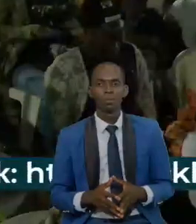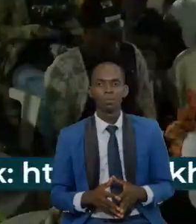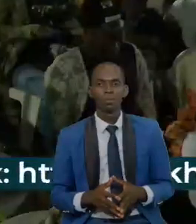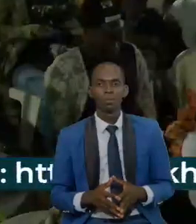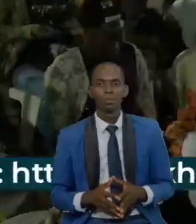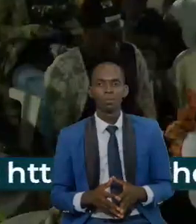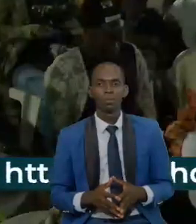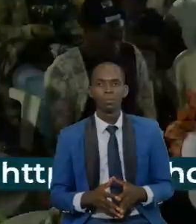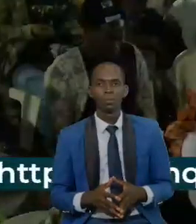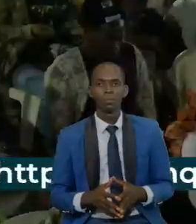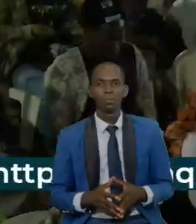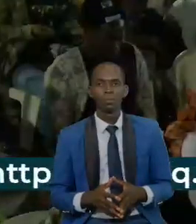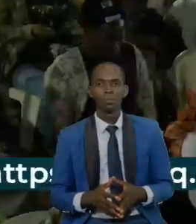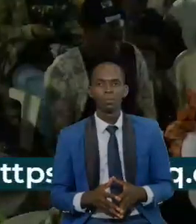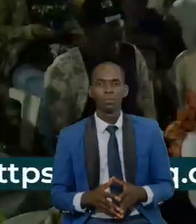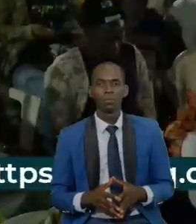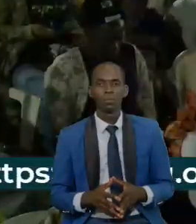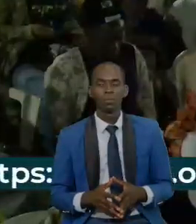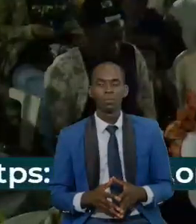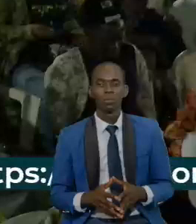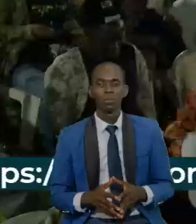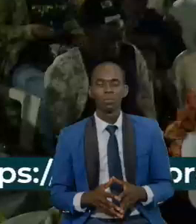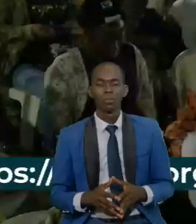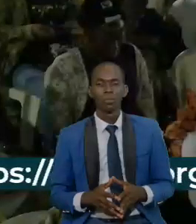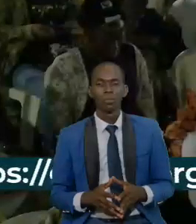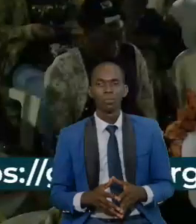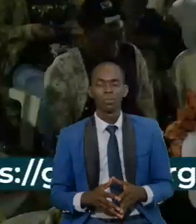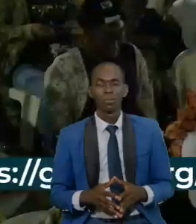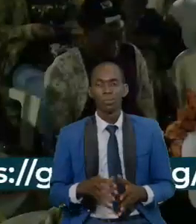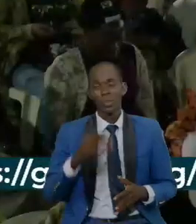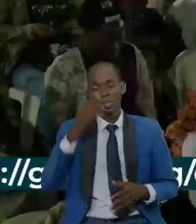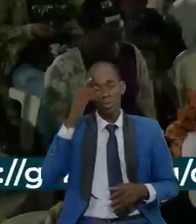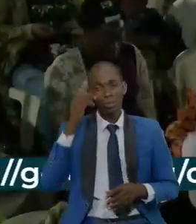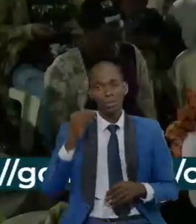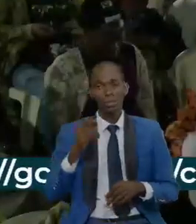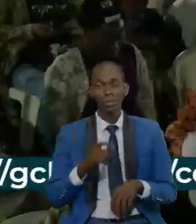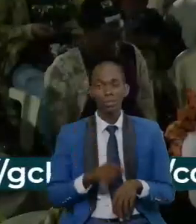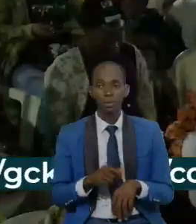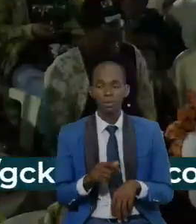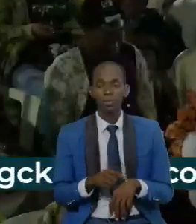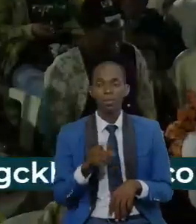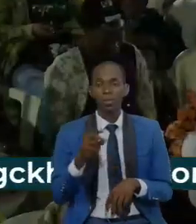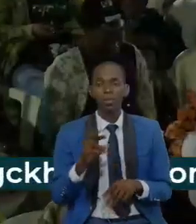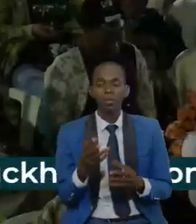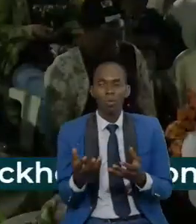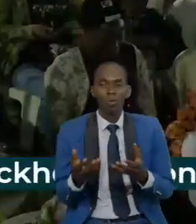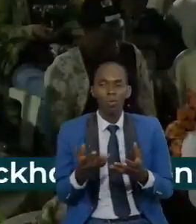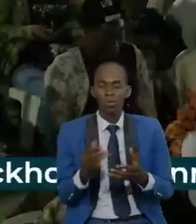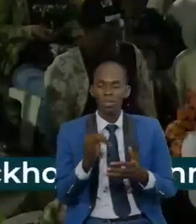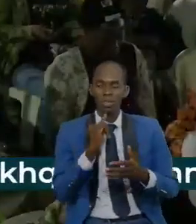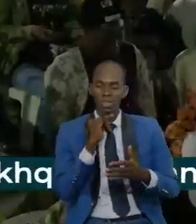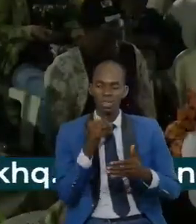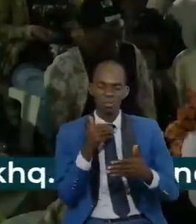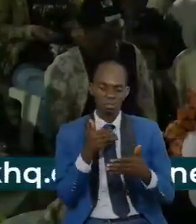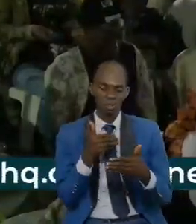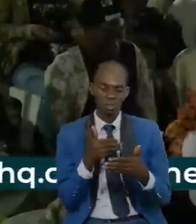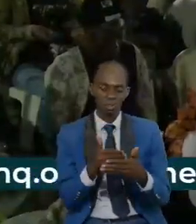plus s'approche. Because the moment you are desiring the most is approaching.